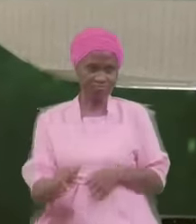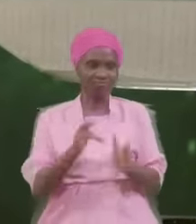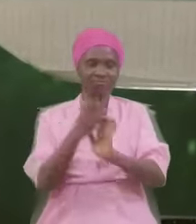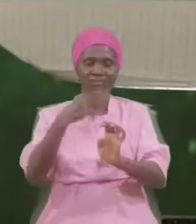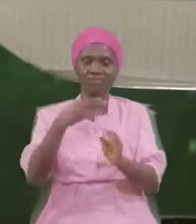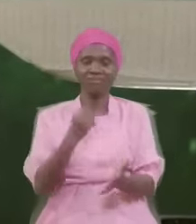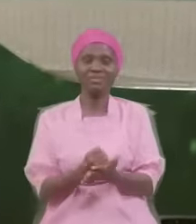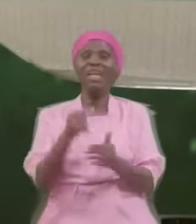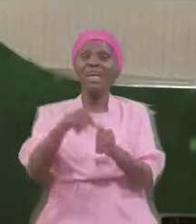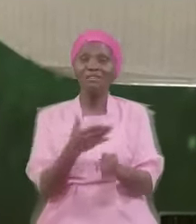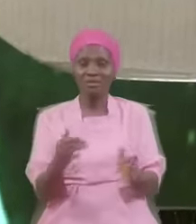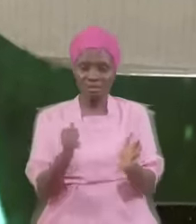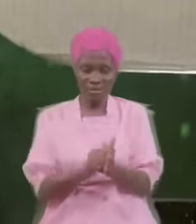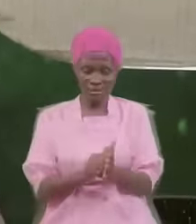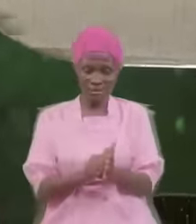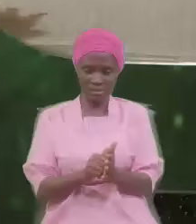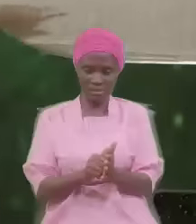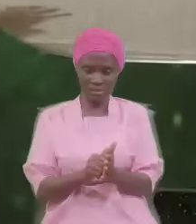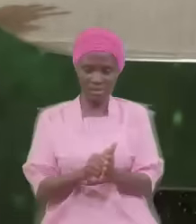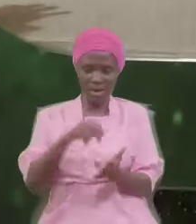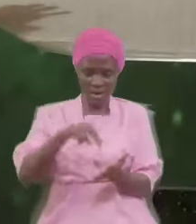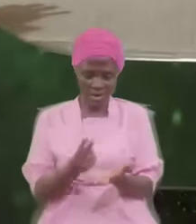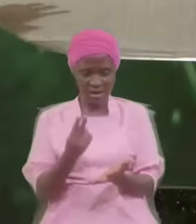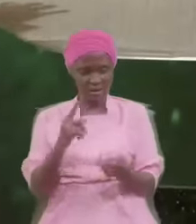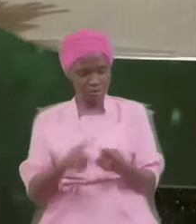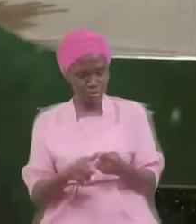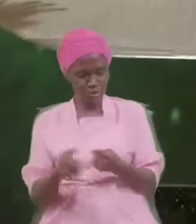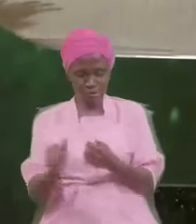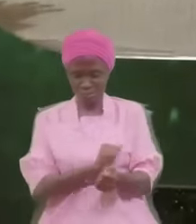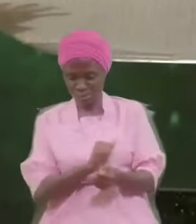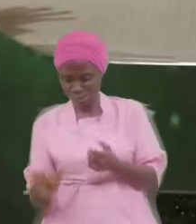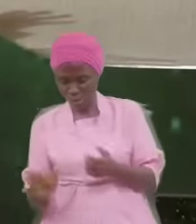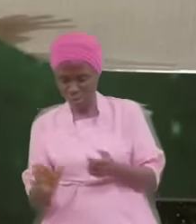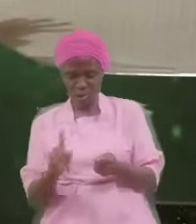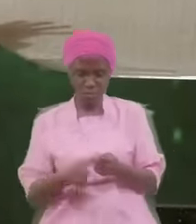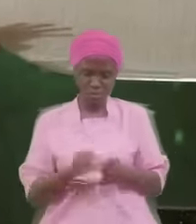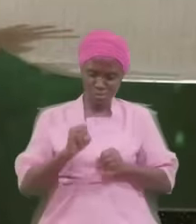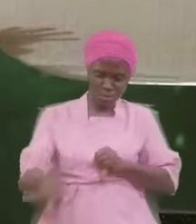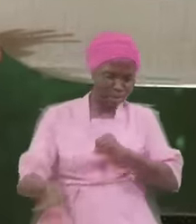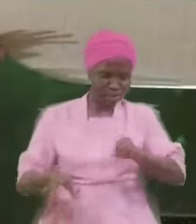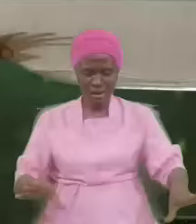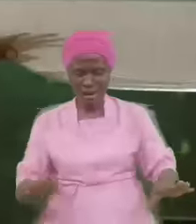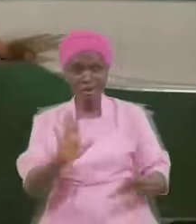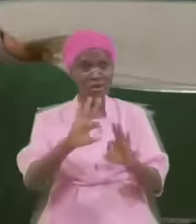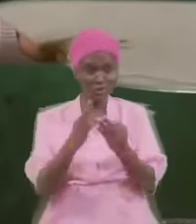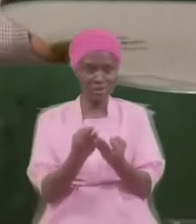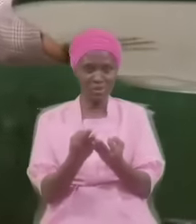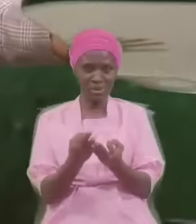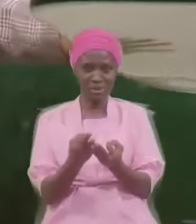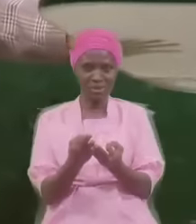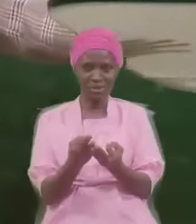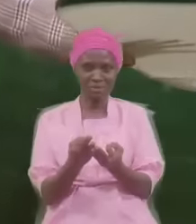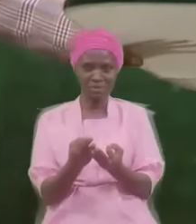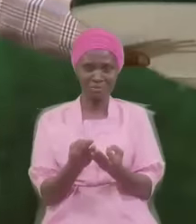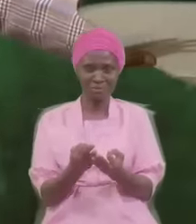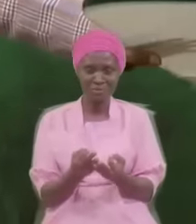Everything that rises up to scatter, to shatter your family or your company or the